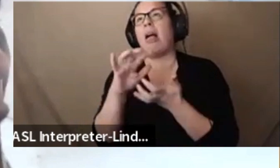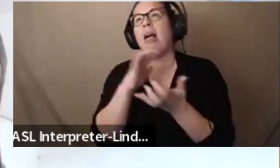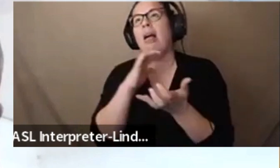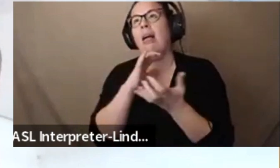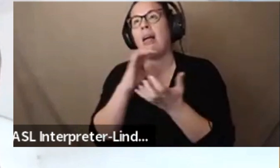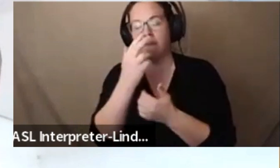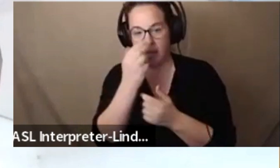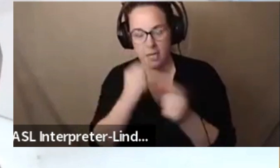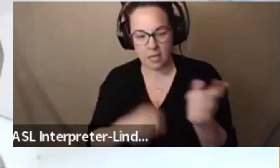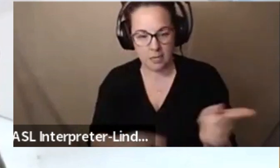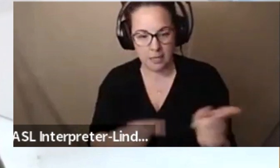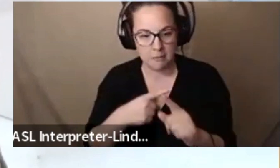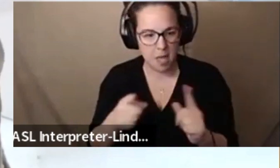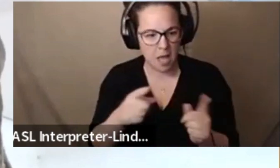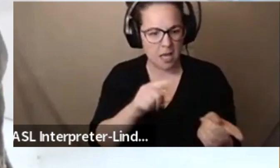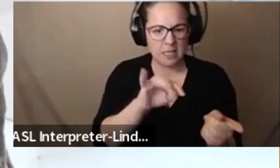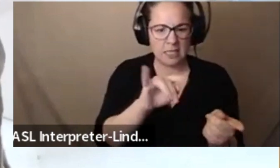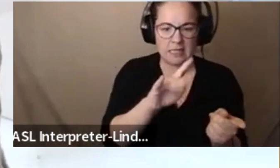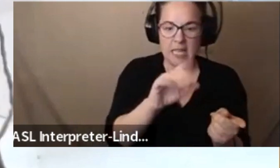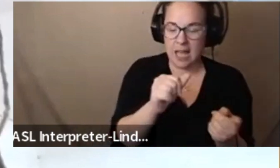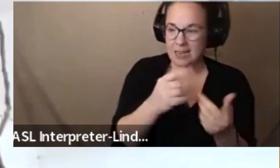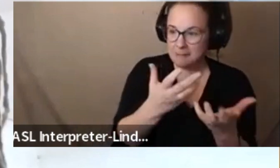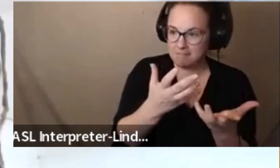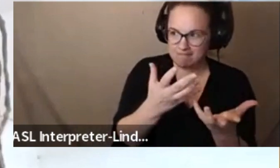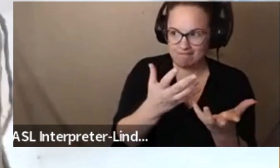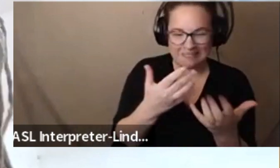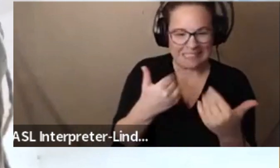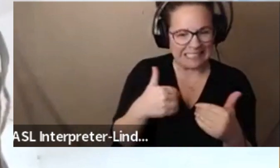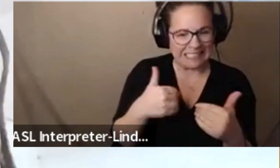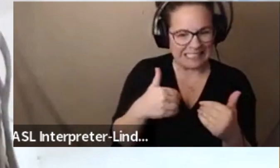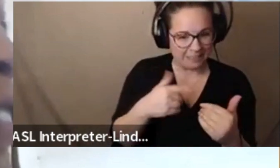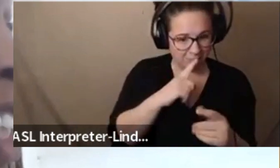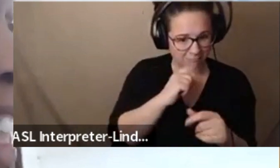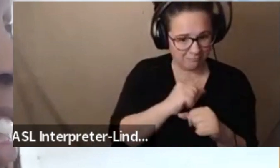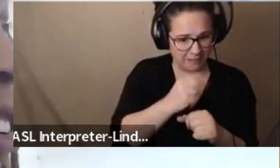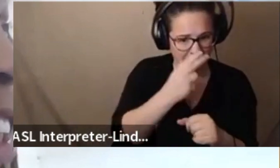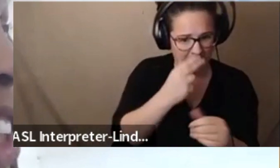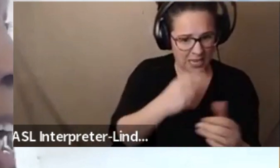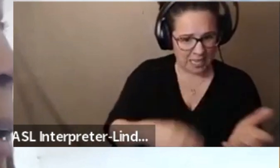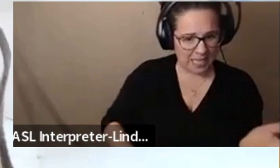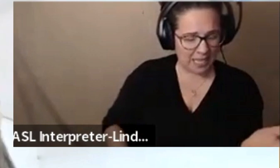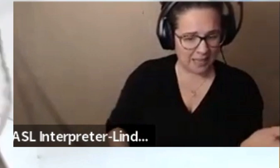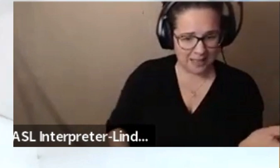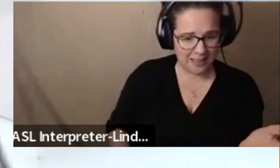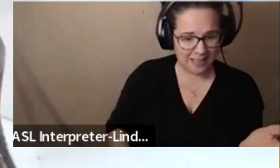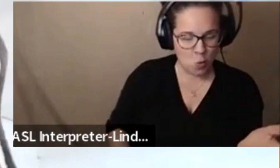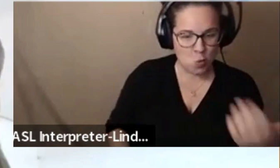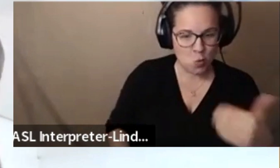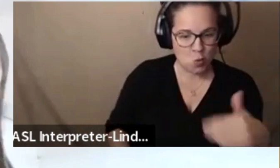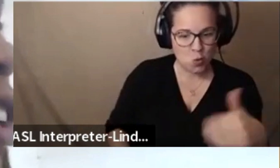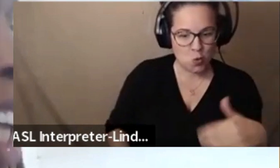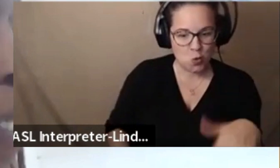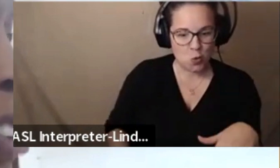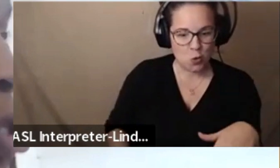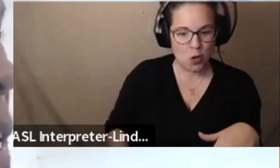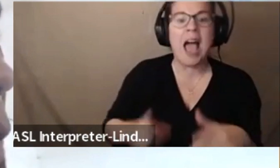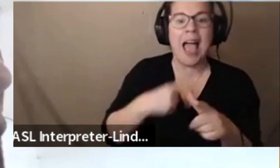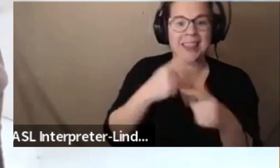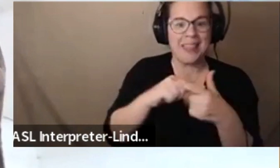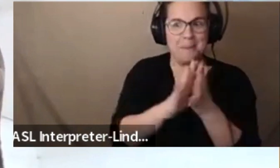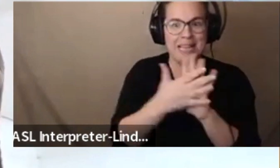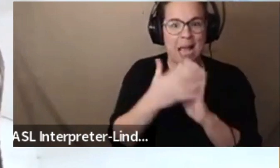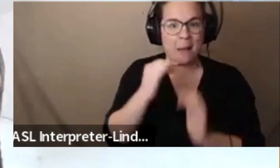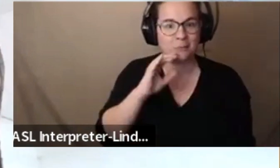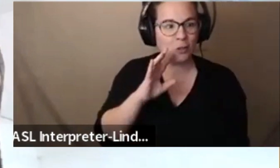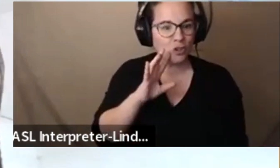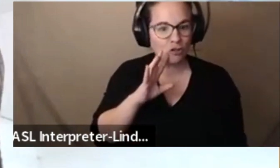it's not funny when she does it. She's giving love to this creature way that Oberon could never dream of